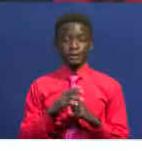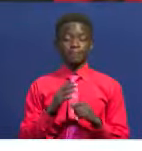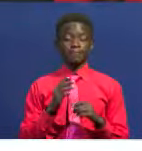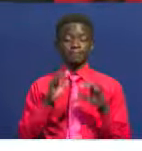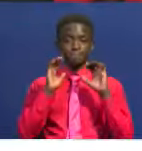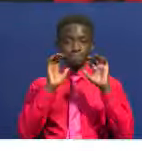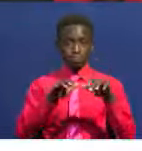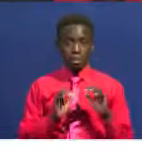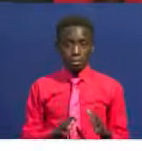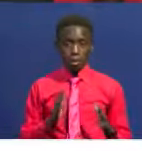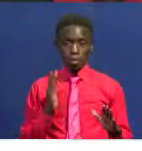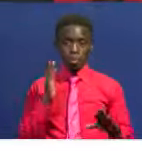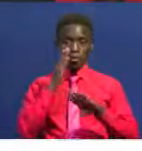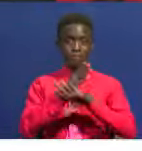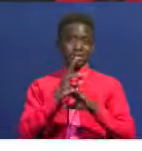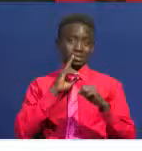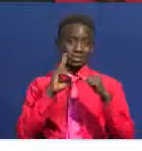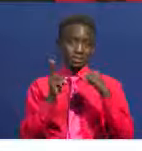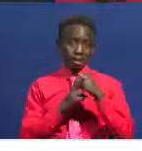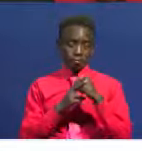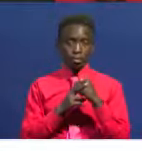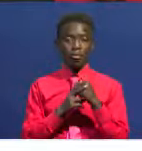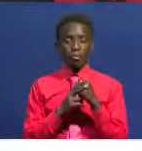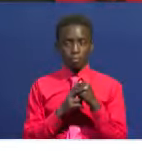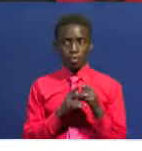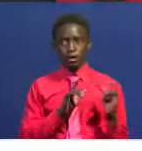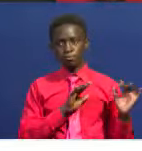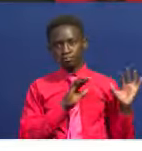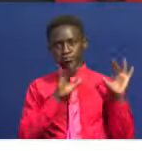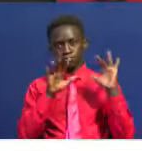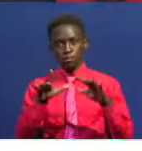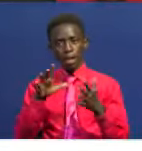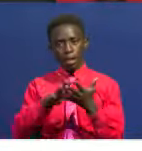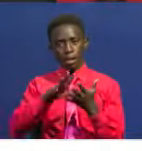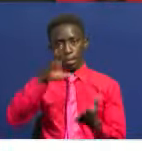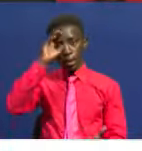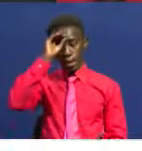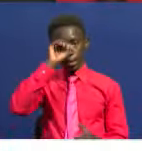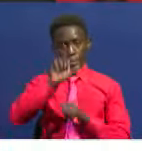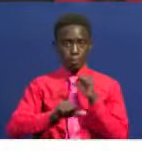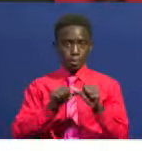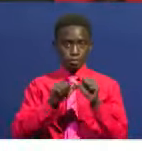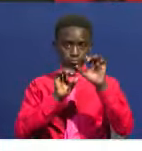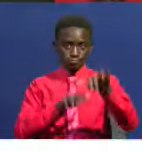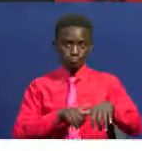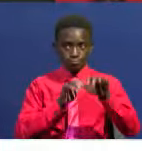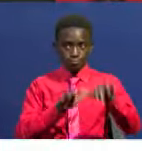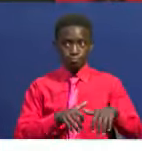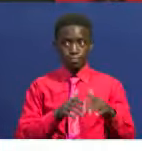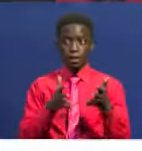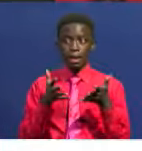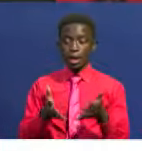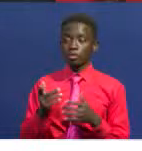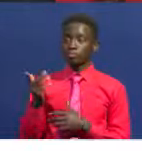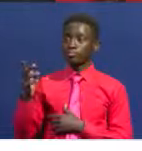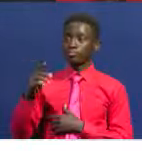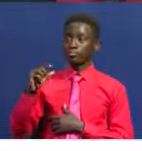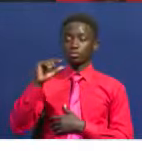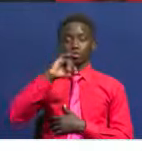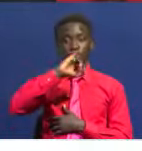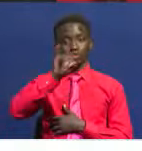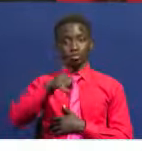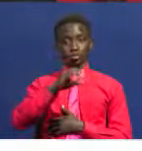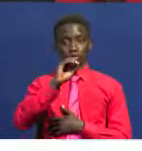attendance, eager to enhance the agricultural practices. We now link up with our reporter, Joseph